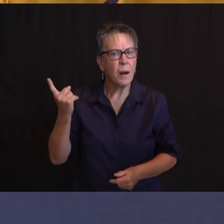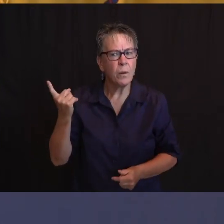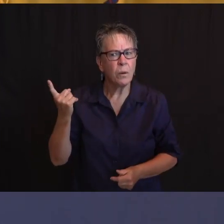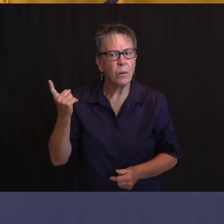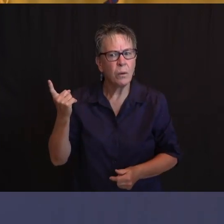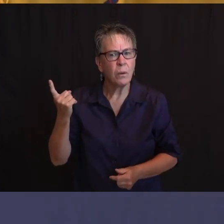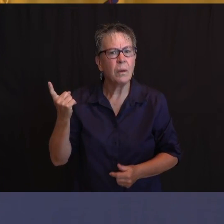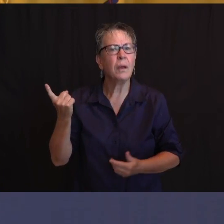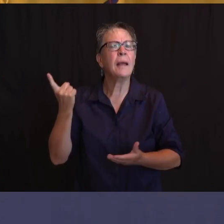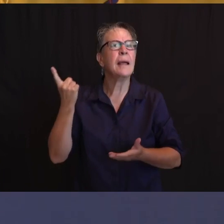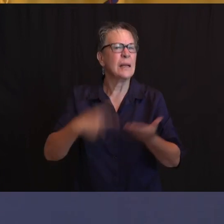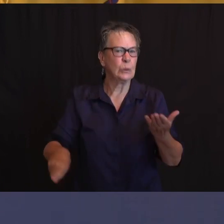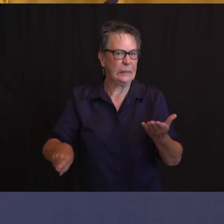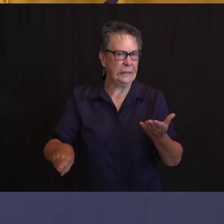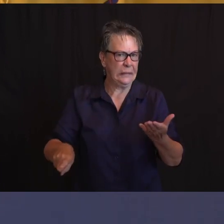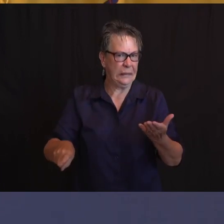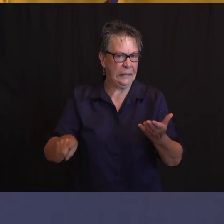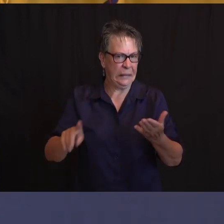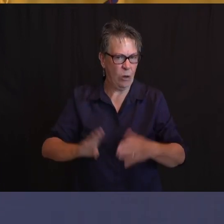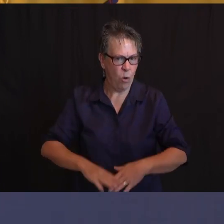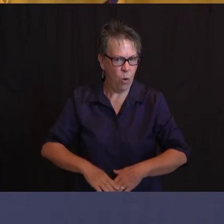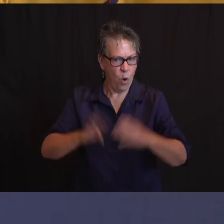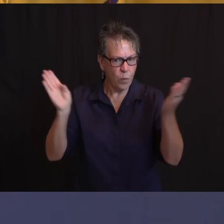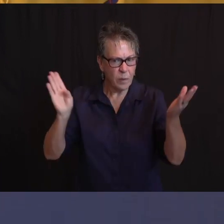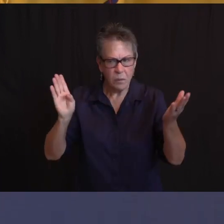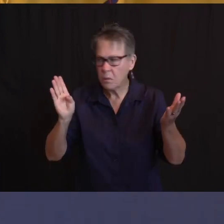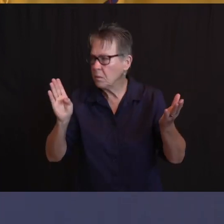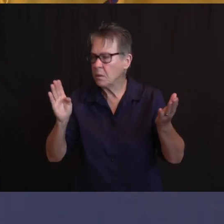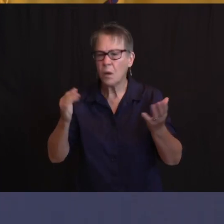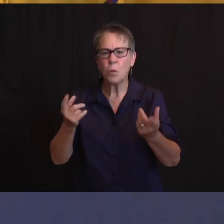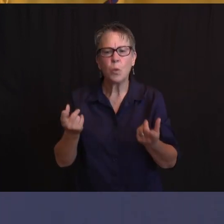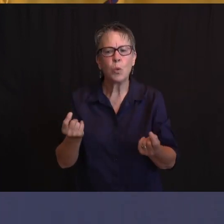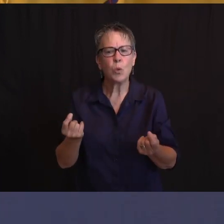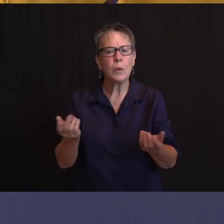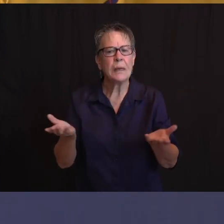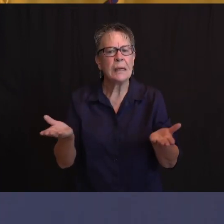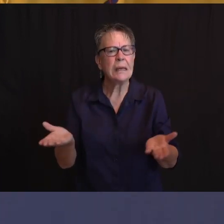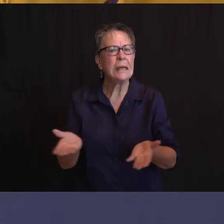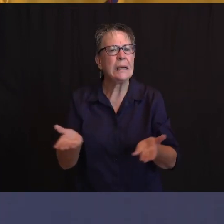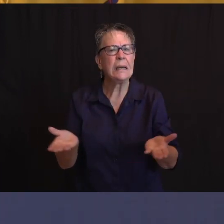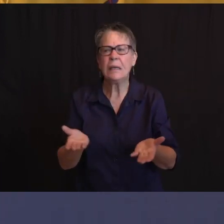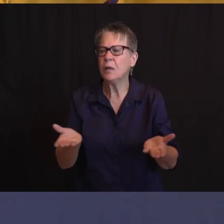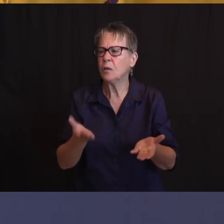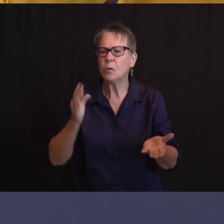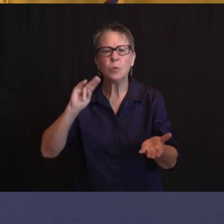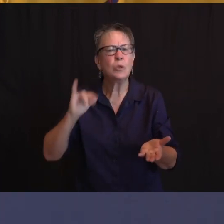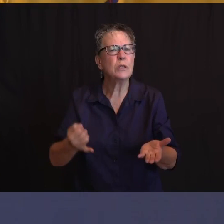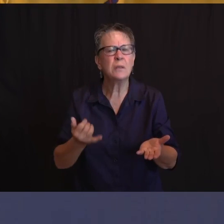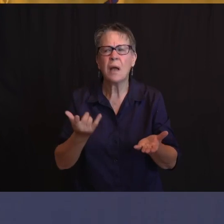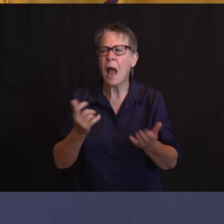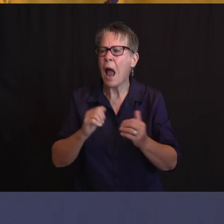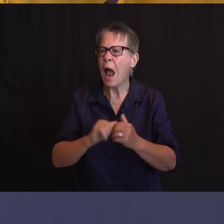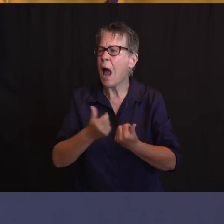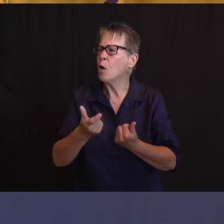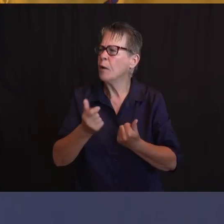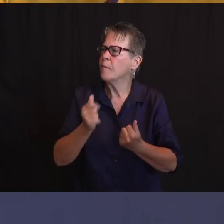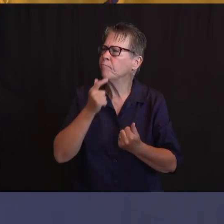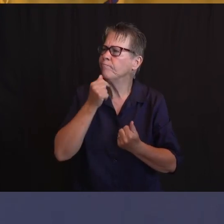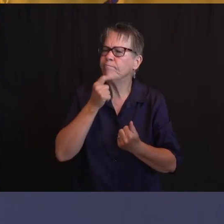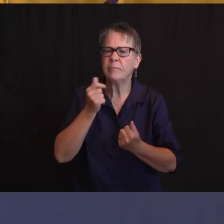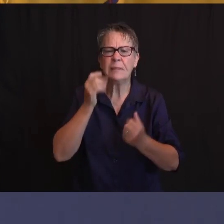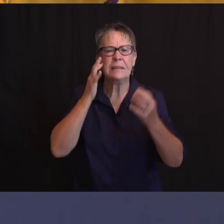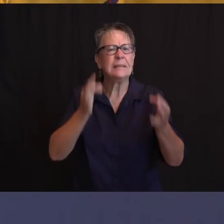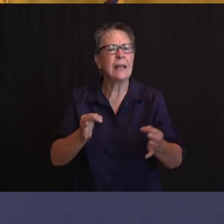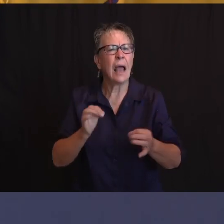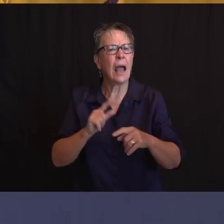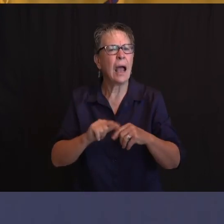help make your decision here in New Jersey? Thank you. Thank you for that. On contact tracing, it is